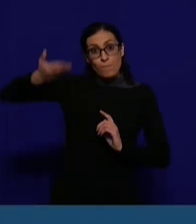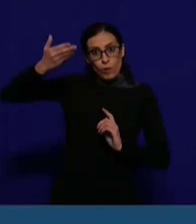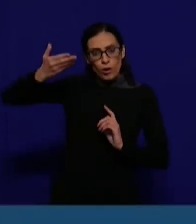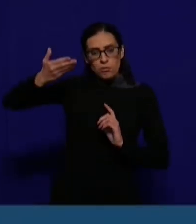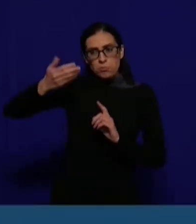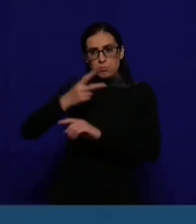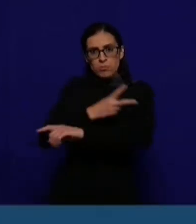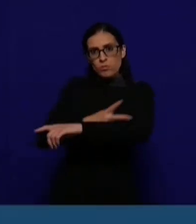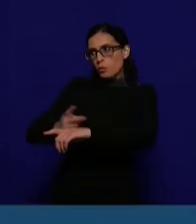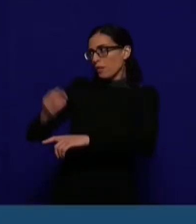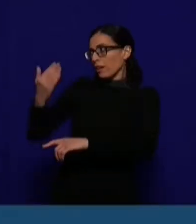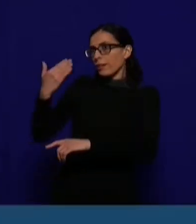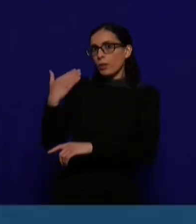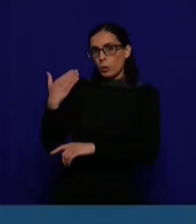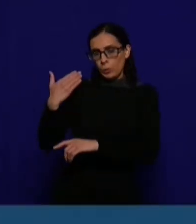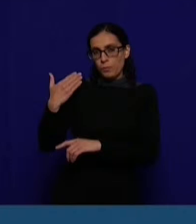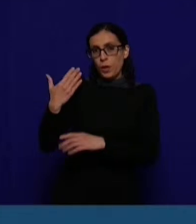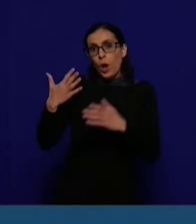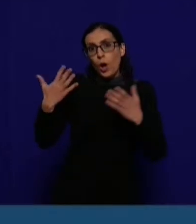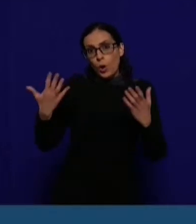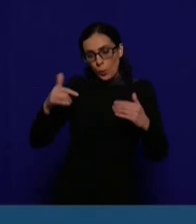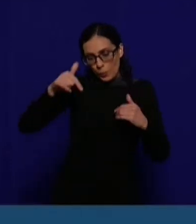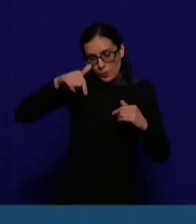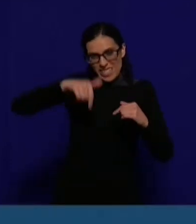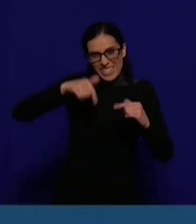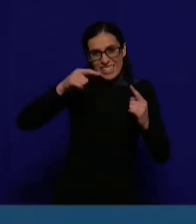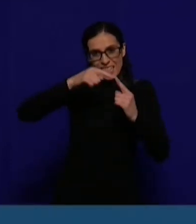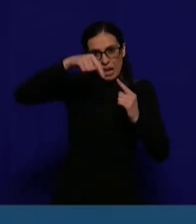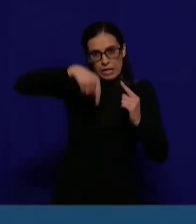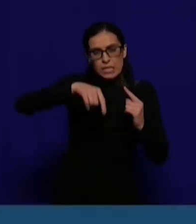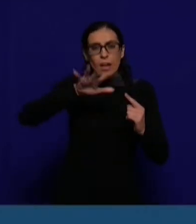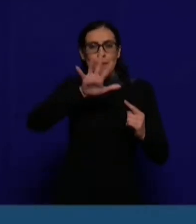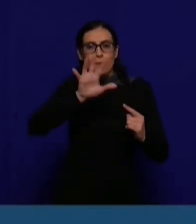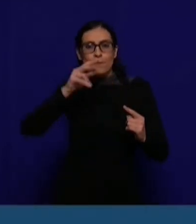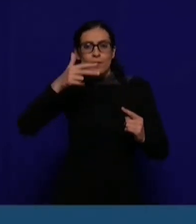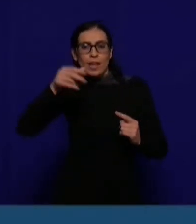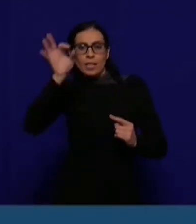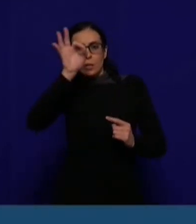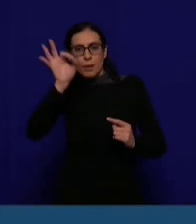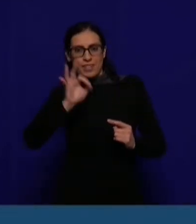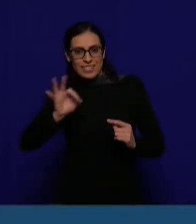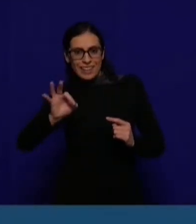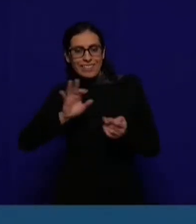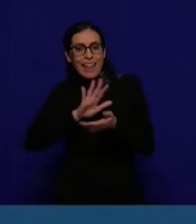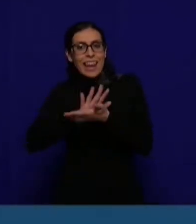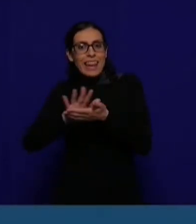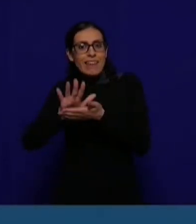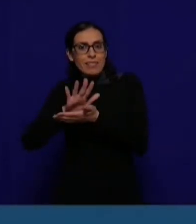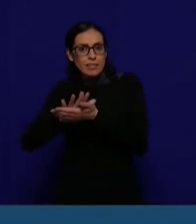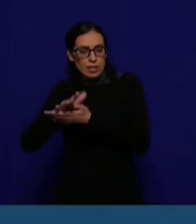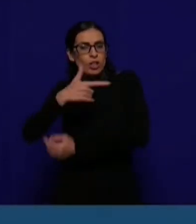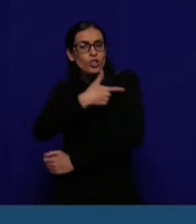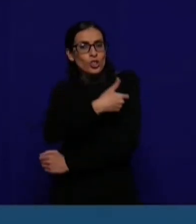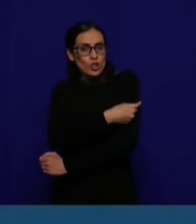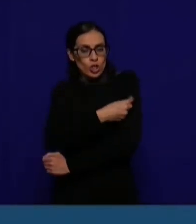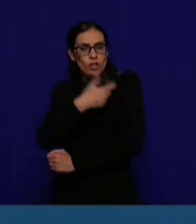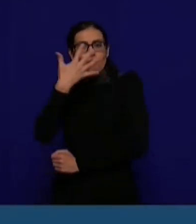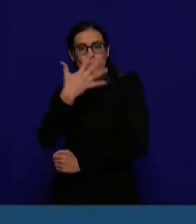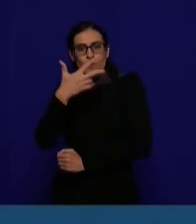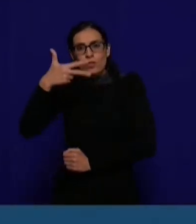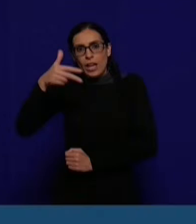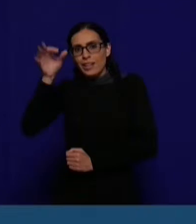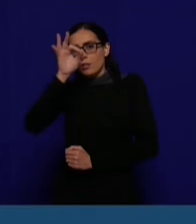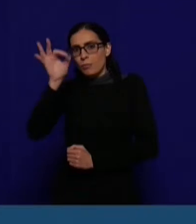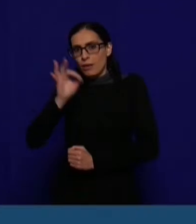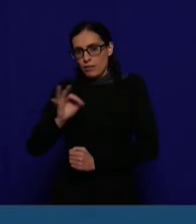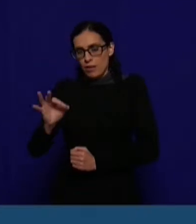allura hemmhekk aħna issa għandna 58% minn dawk li huma l-popolazzjoni ta' bejn 50 to 59 li diġà